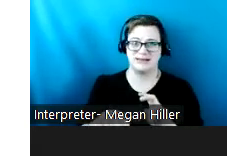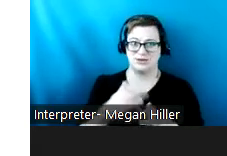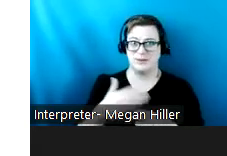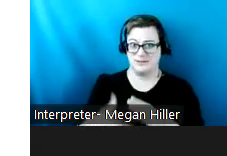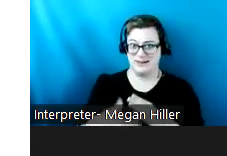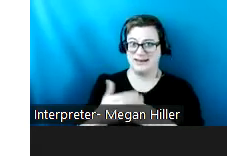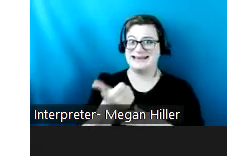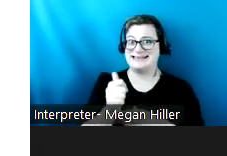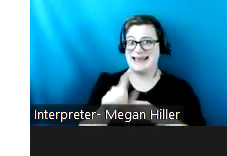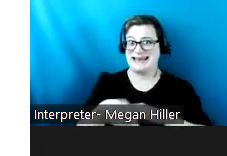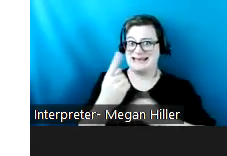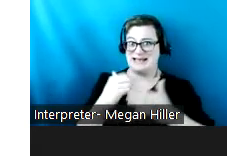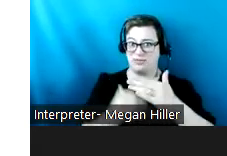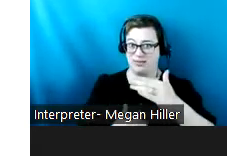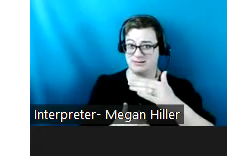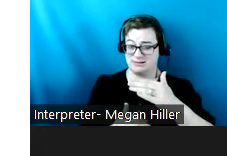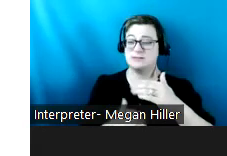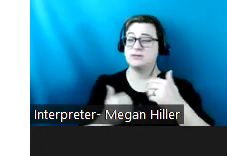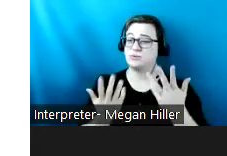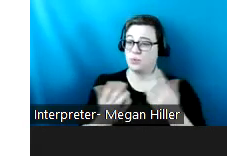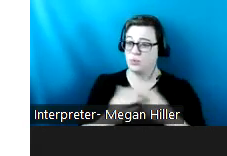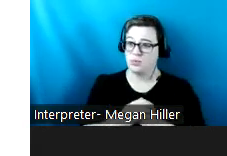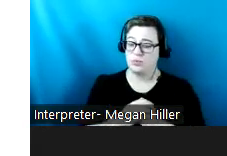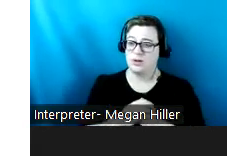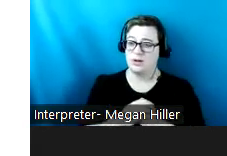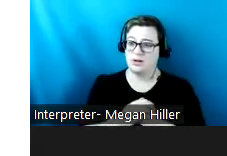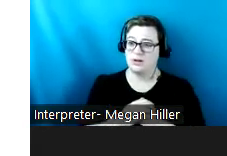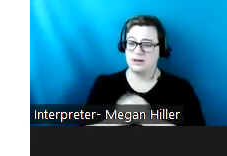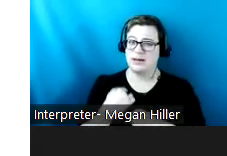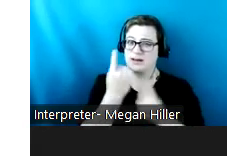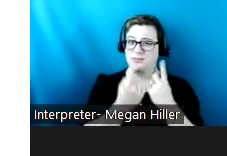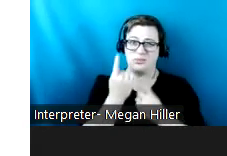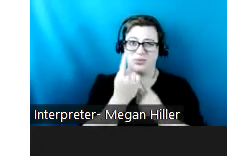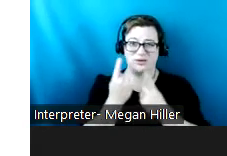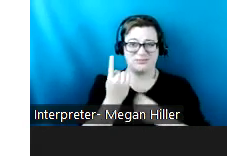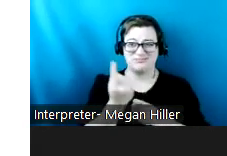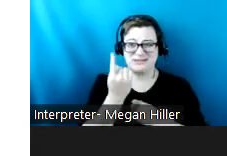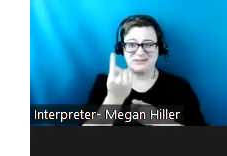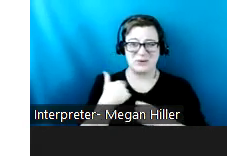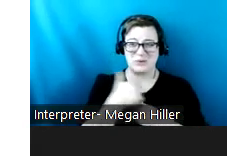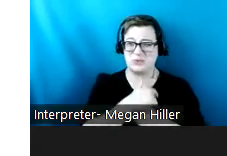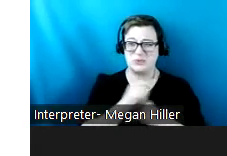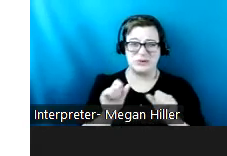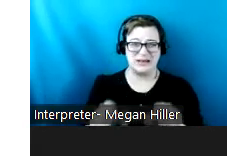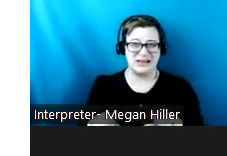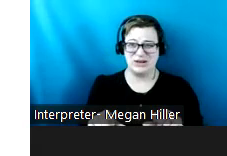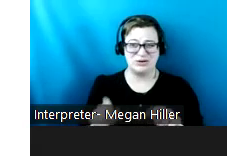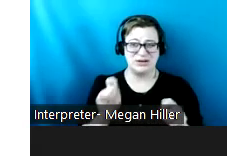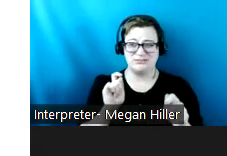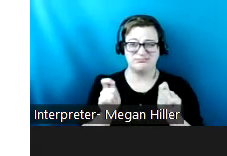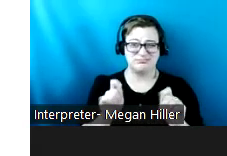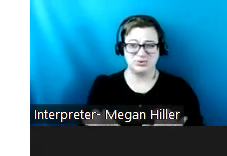my understanding. And so would really, I'm wondering if there's anything we could do that screening